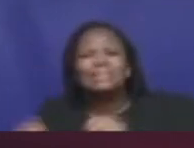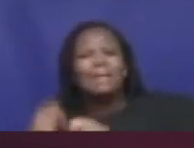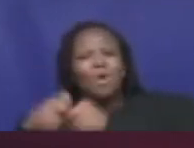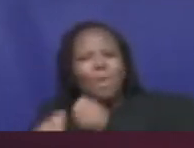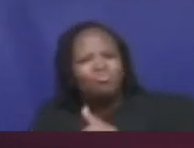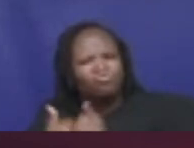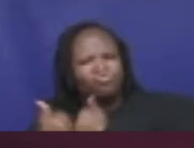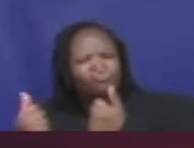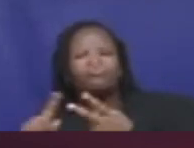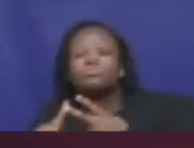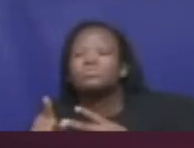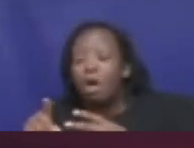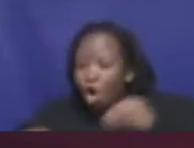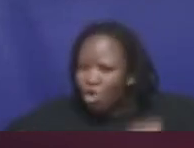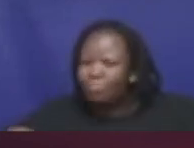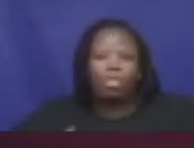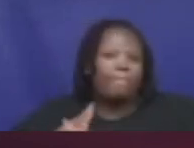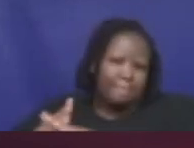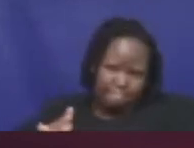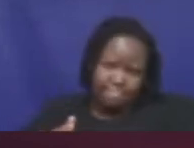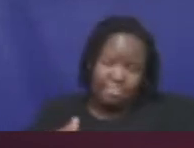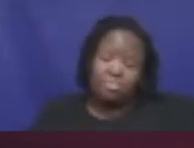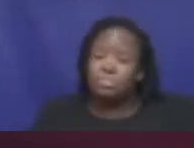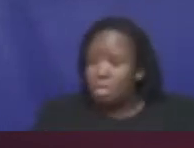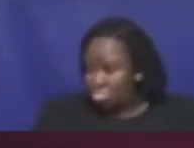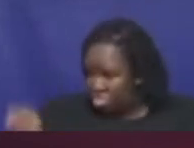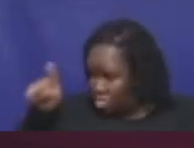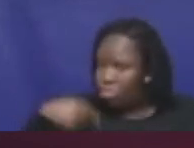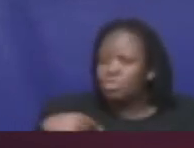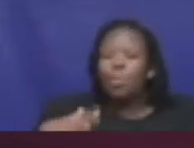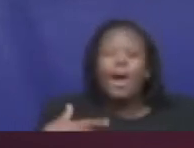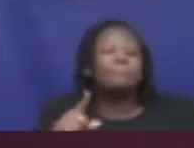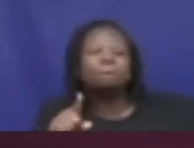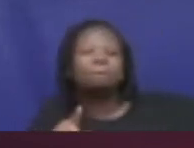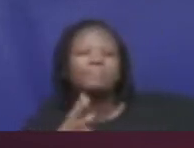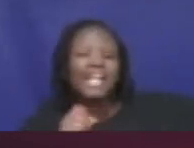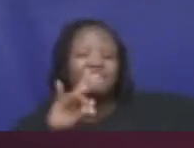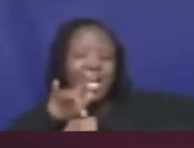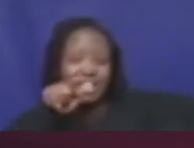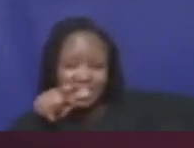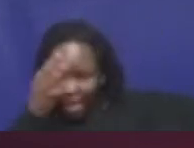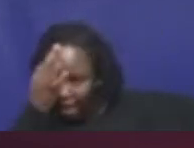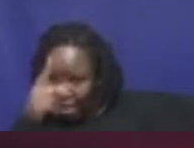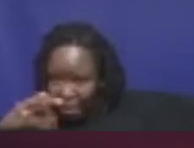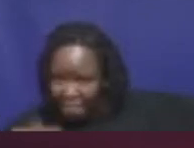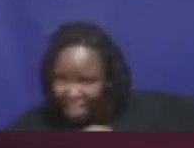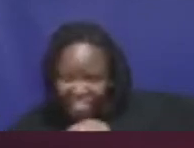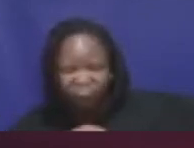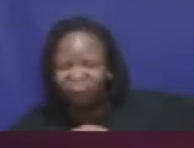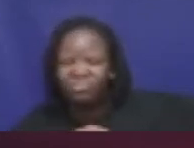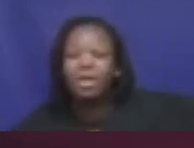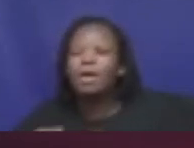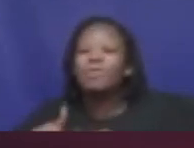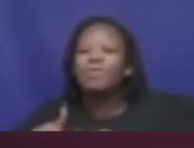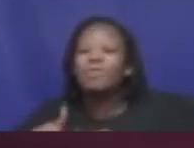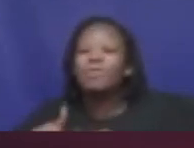exploitation in their tracks. And this is bad news for those who had hoped to take over government and benefit from these lucrative revenue